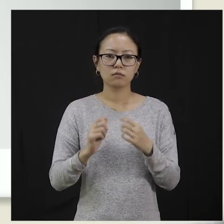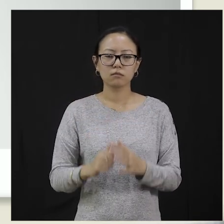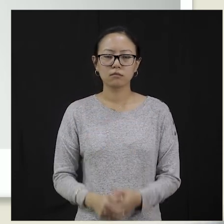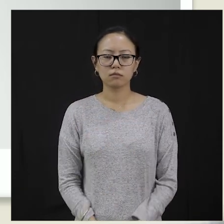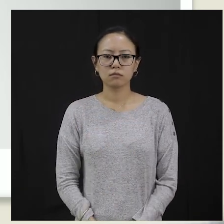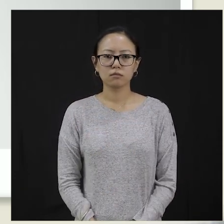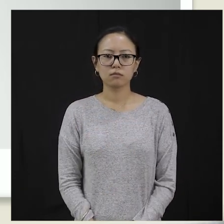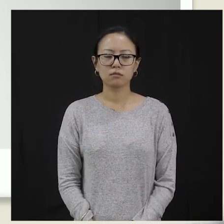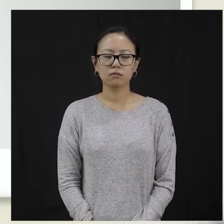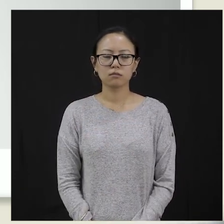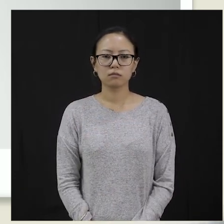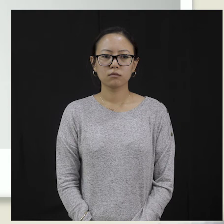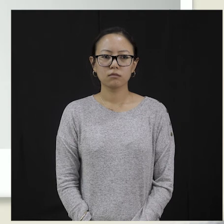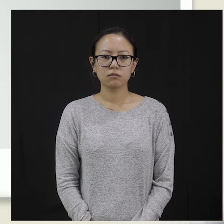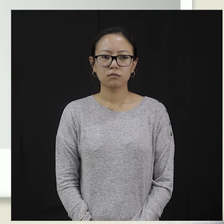I-N-S-I-D-E, inside.